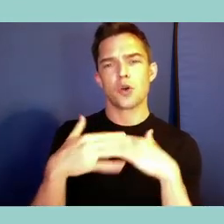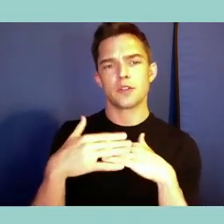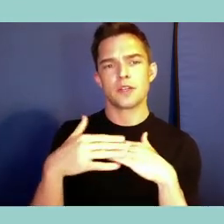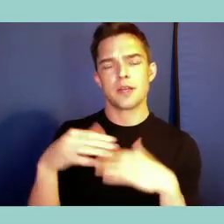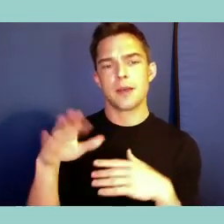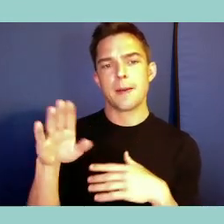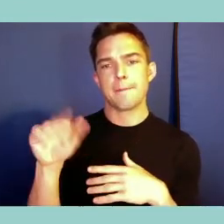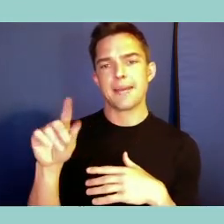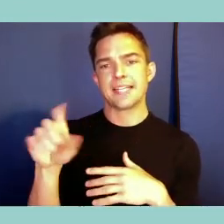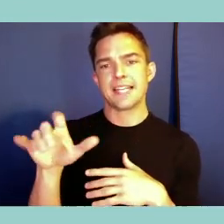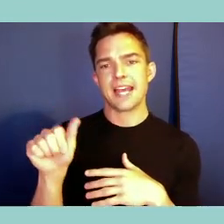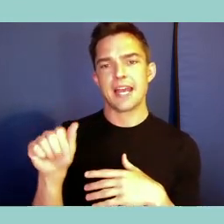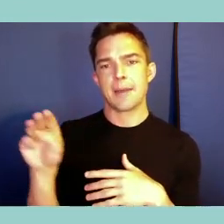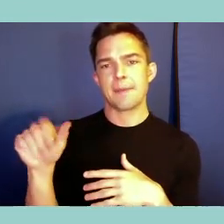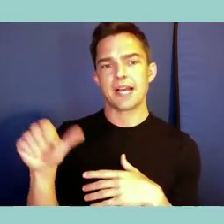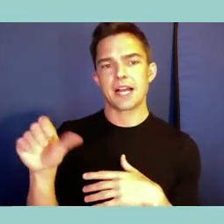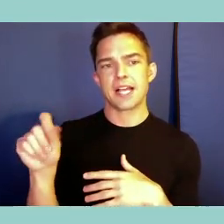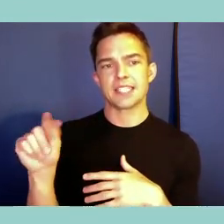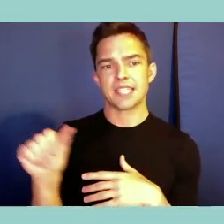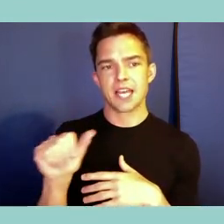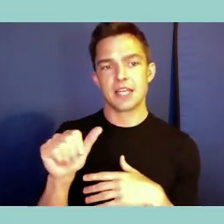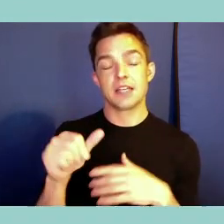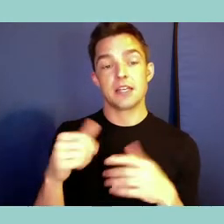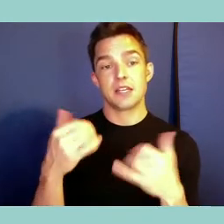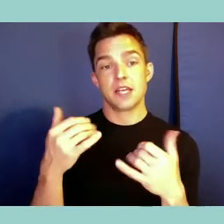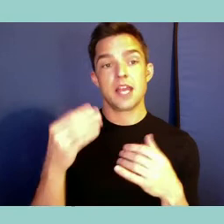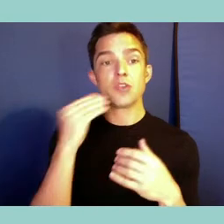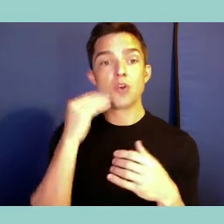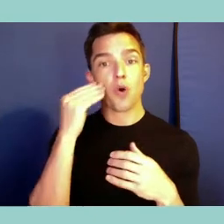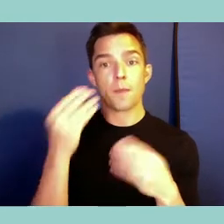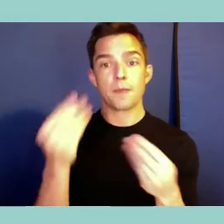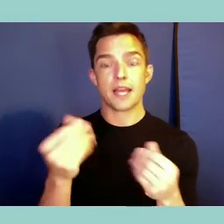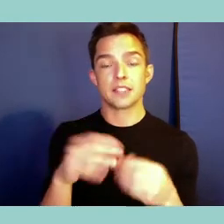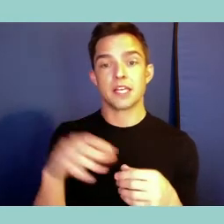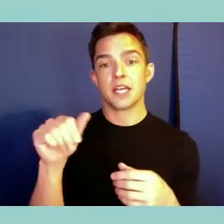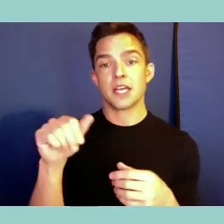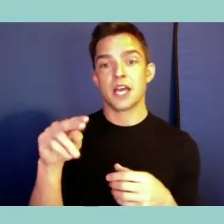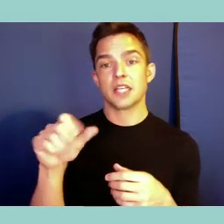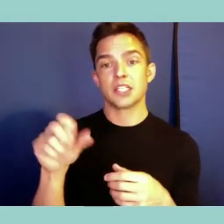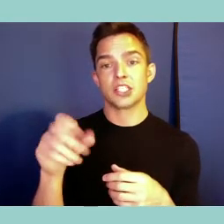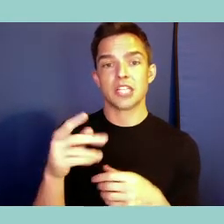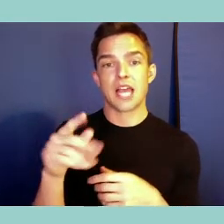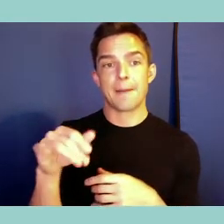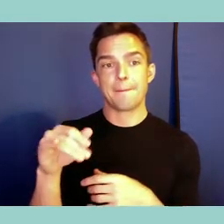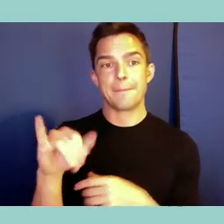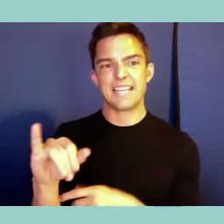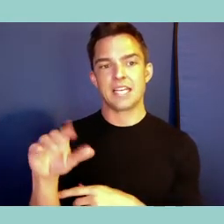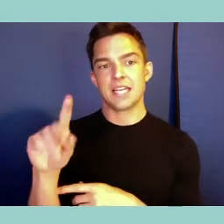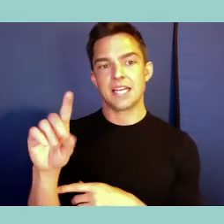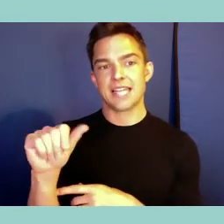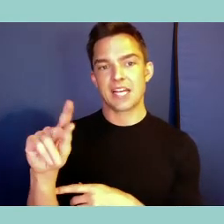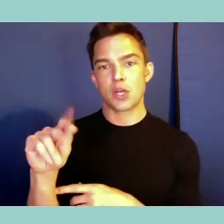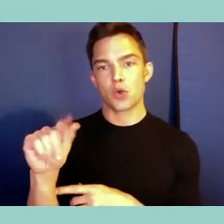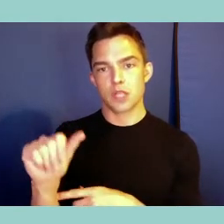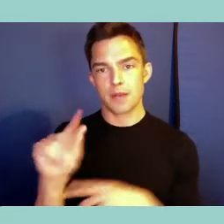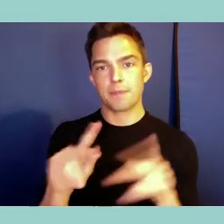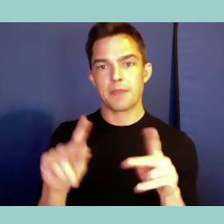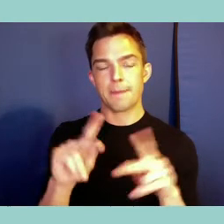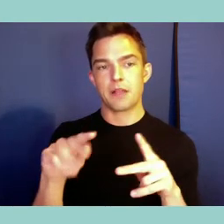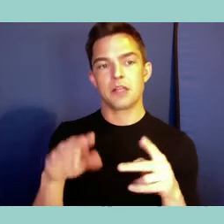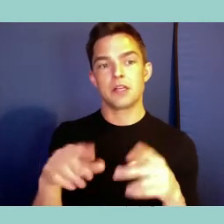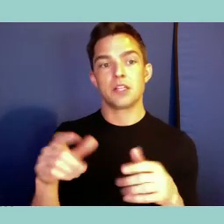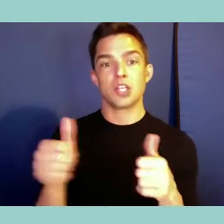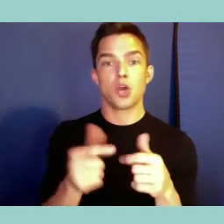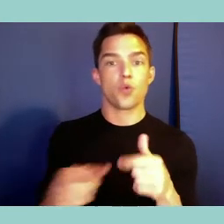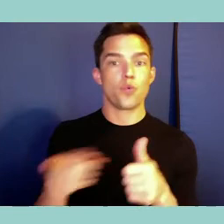from the shores of Bede-Makaska, and the contemporary and traditional homelands of the Anishinaabe and Dakota peoples, the